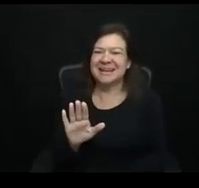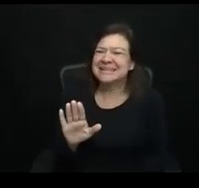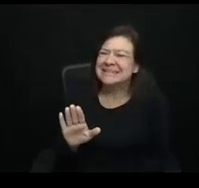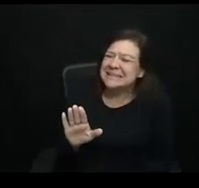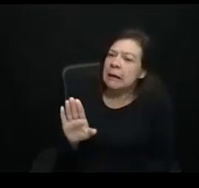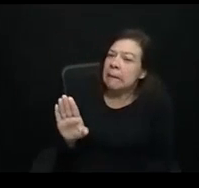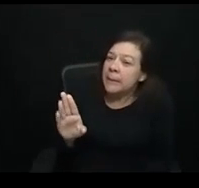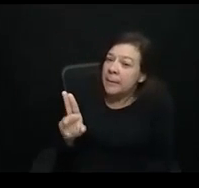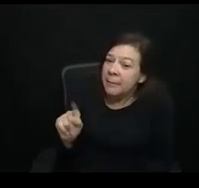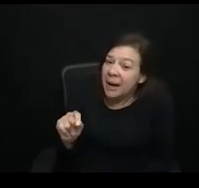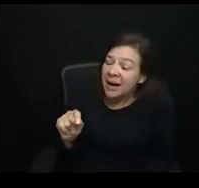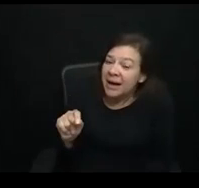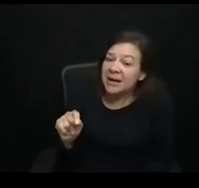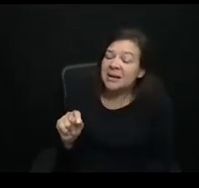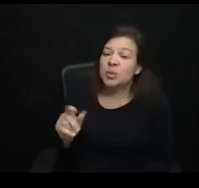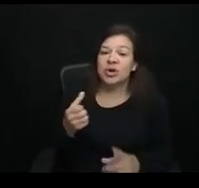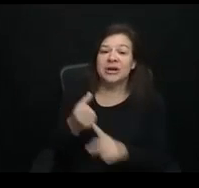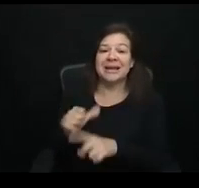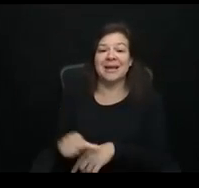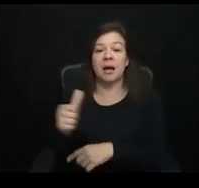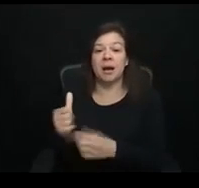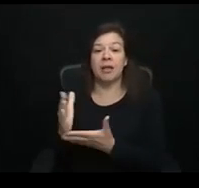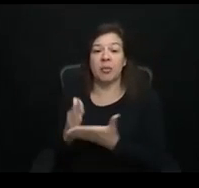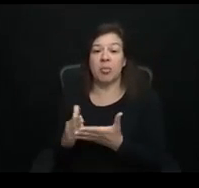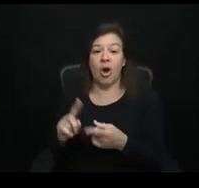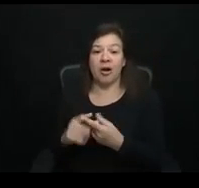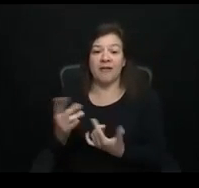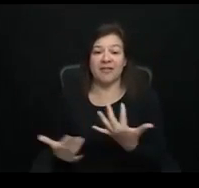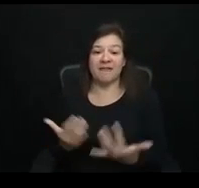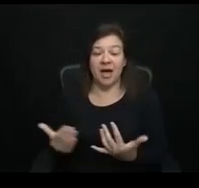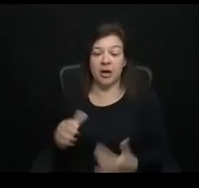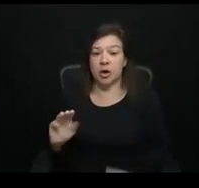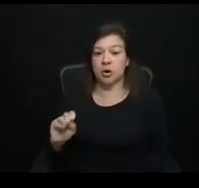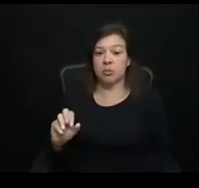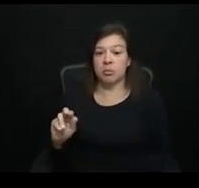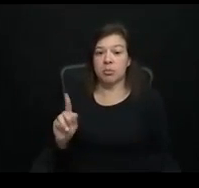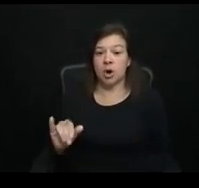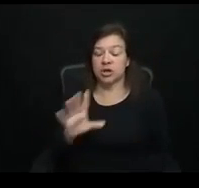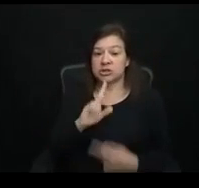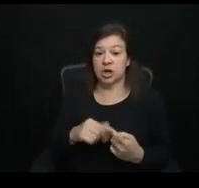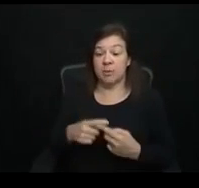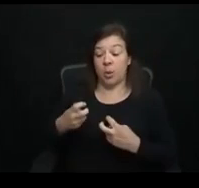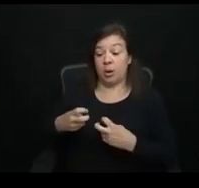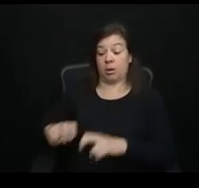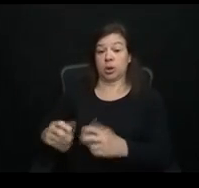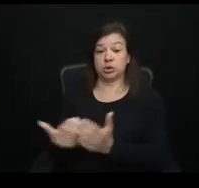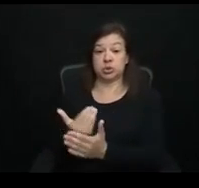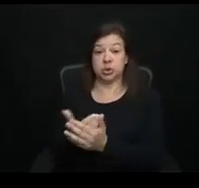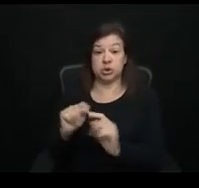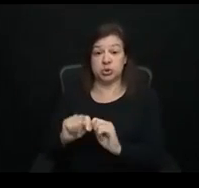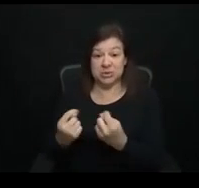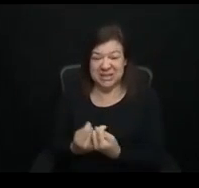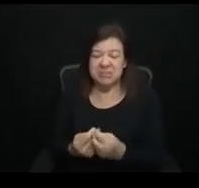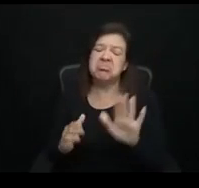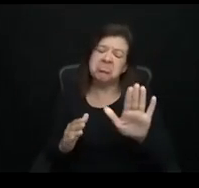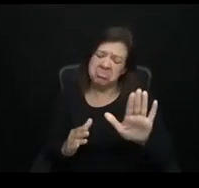into another phase of the fire. In addition to, as Marty talked about, the transition to a new team, which we do all the time,